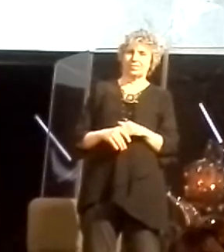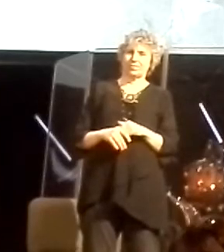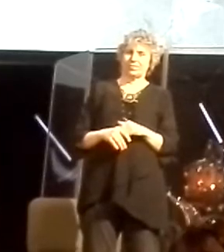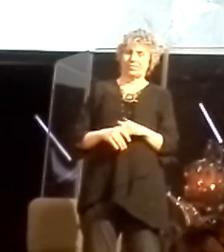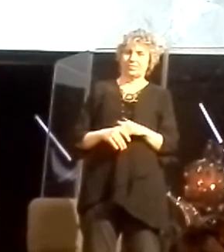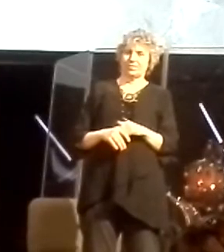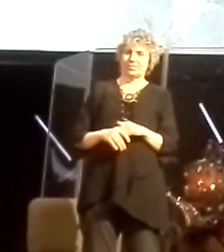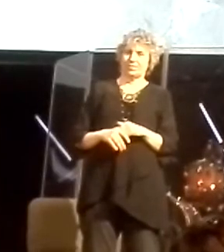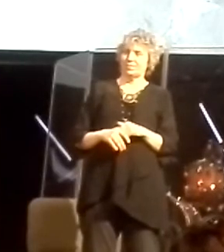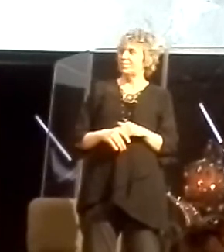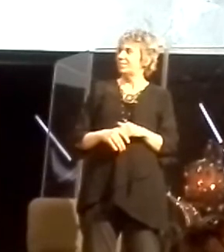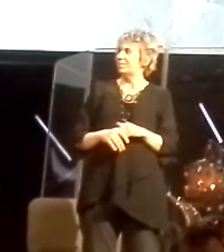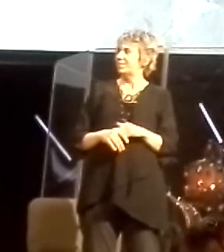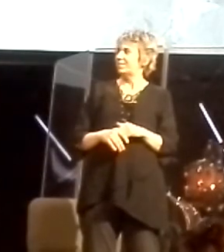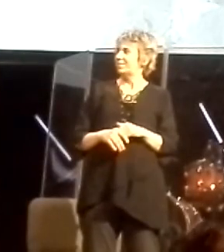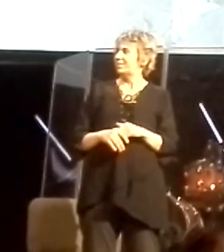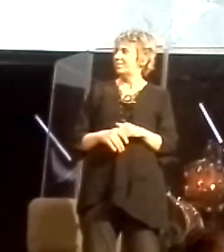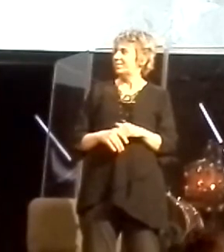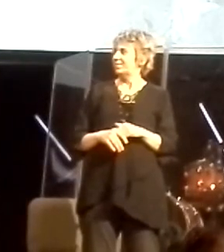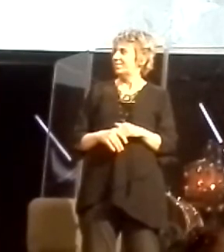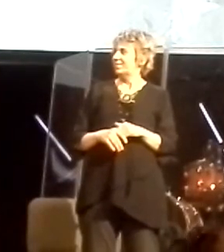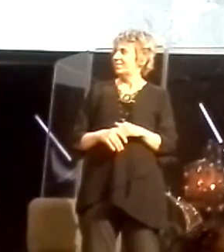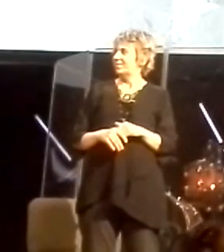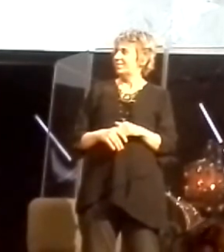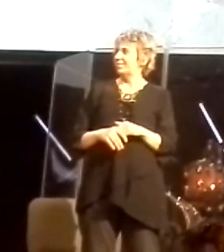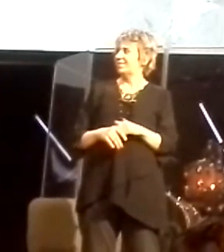glorious day, oh!